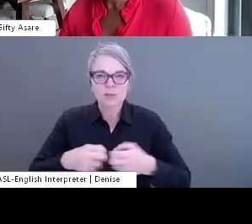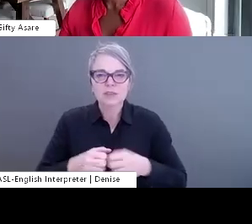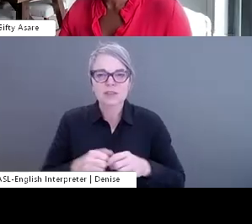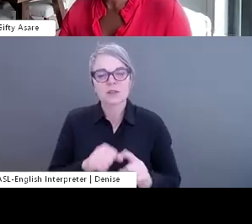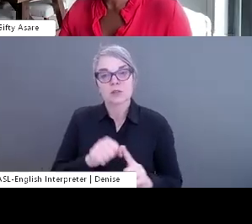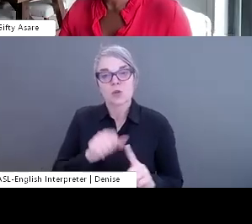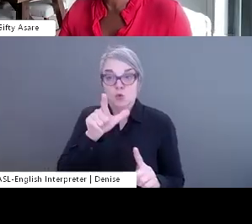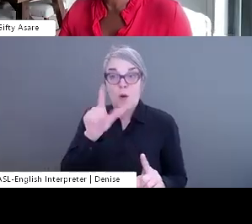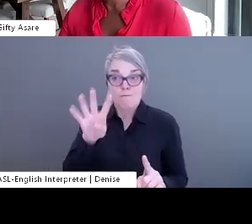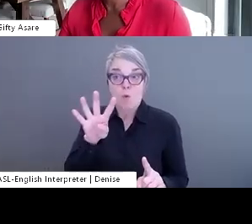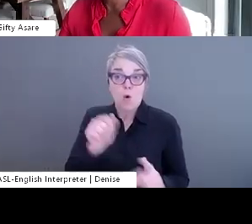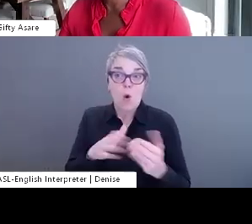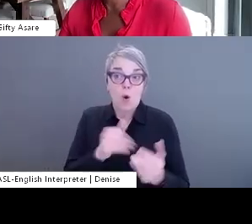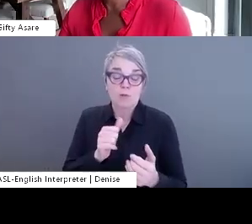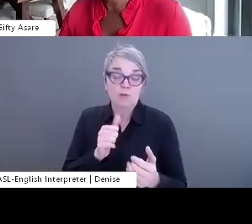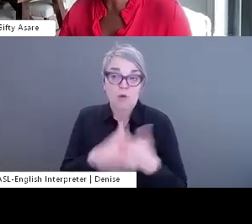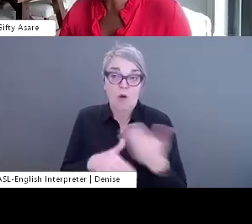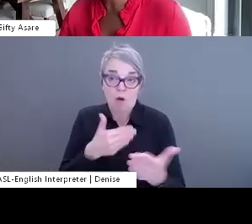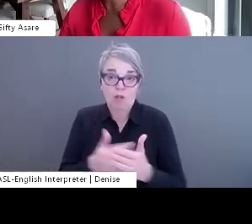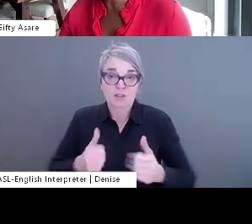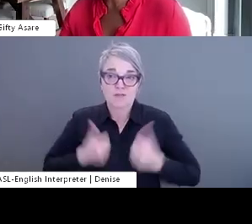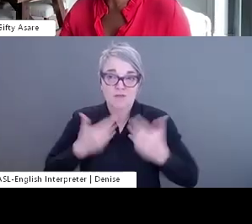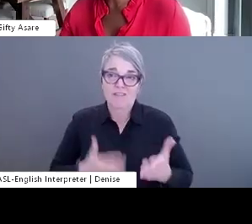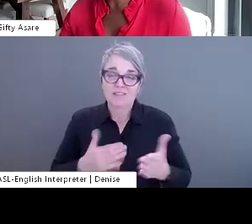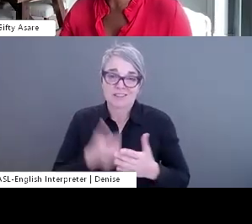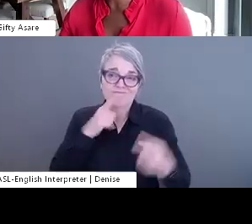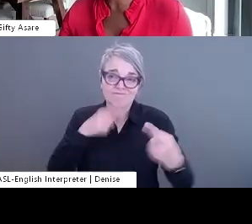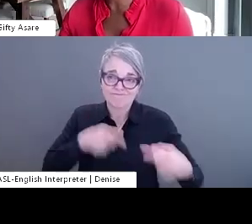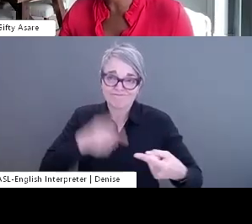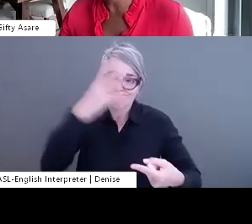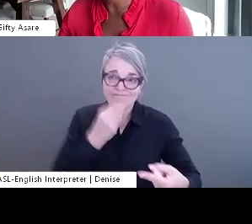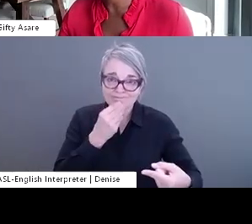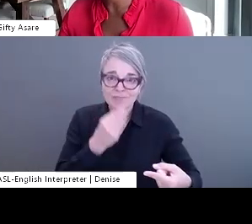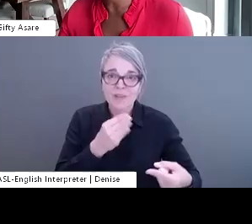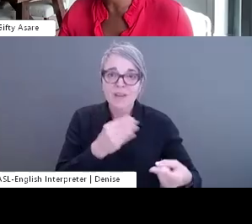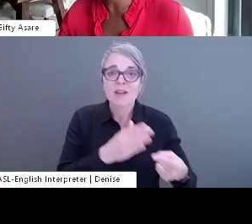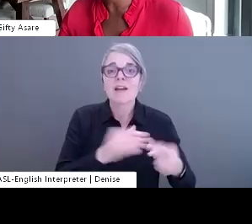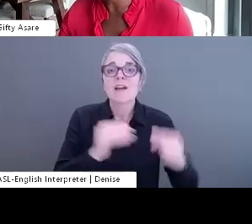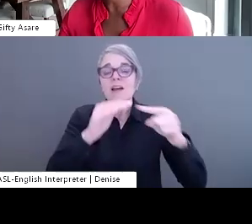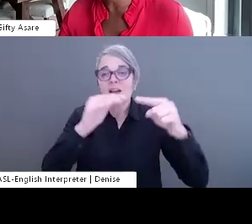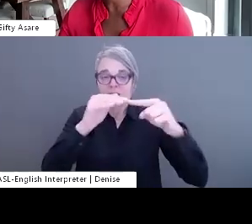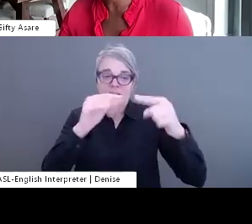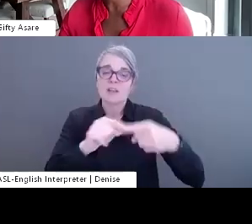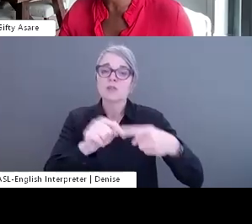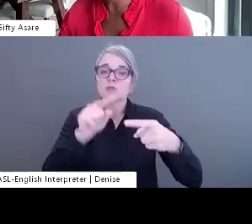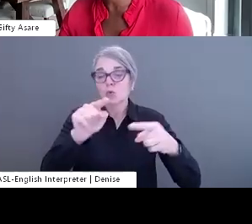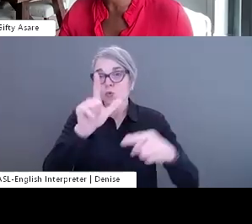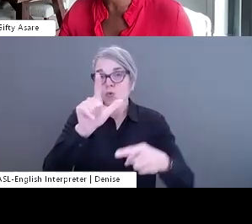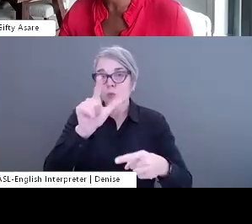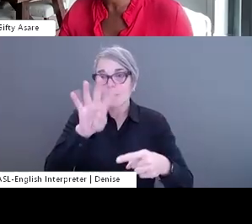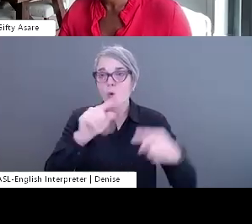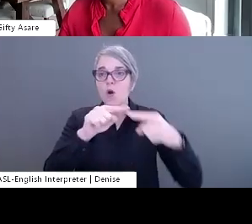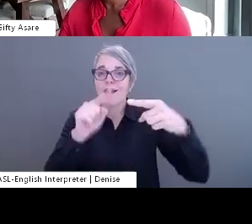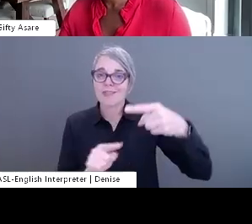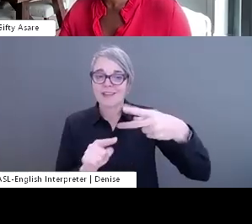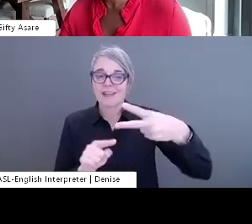survivors shared experiencing sleep disturbance. And then at the end of the program, we had 23 survivors shared that they experienced sleep